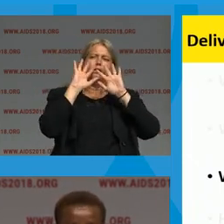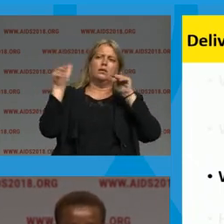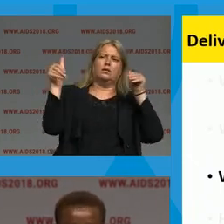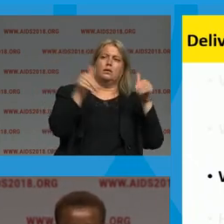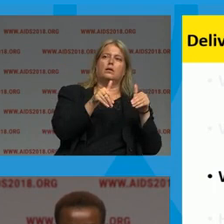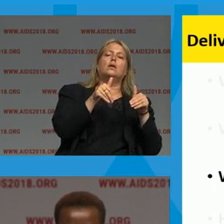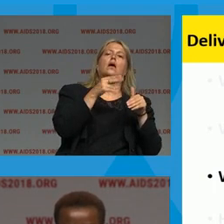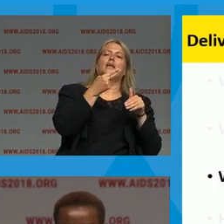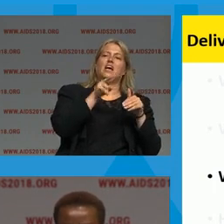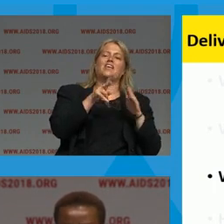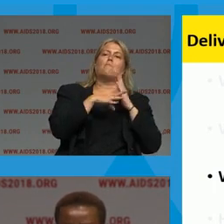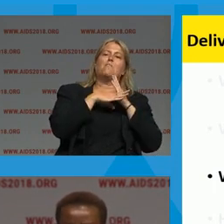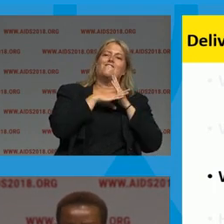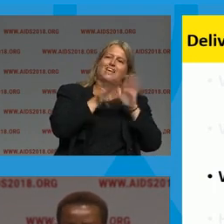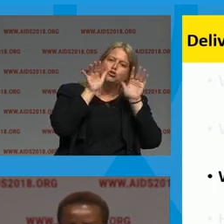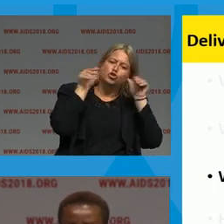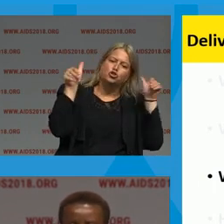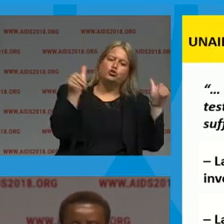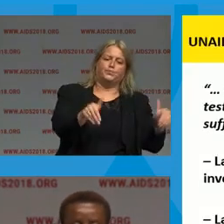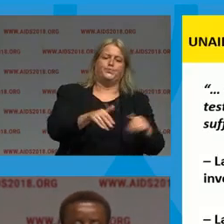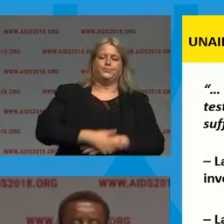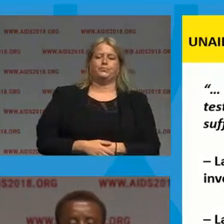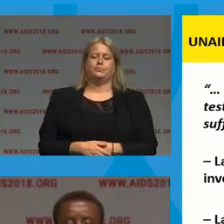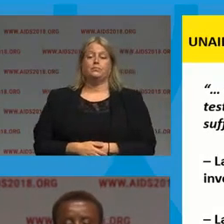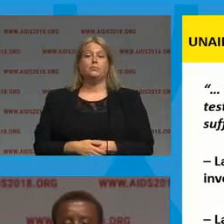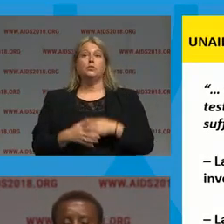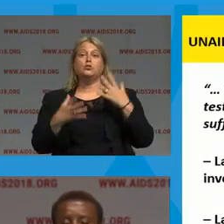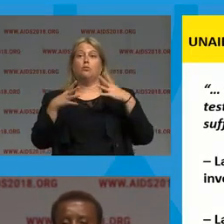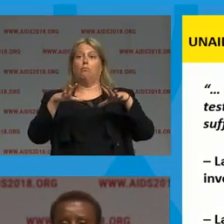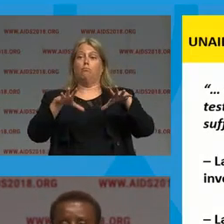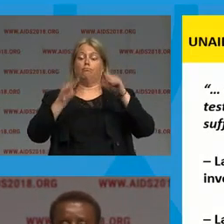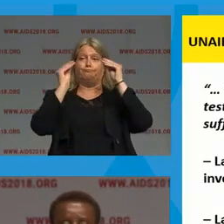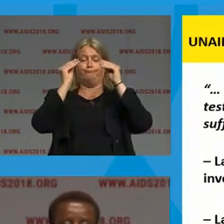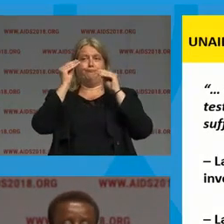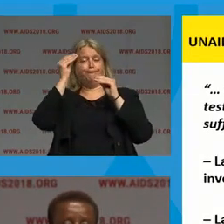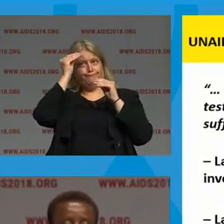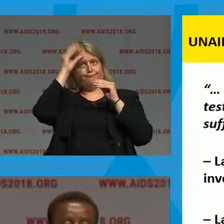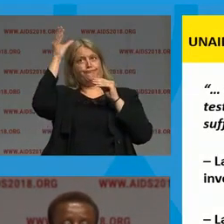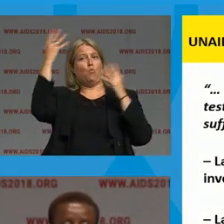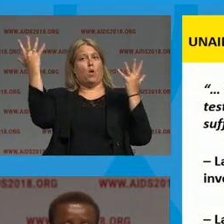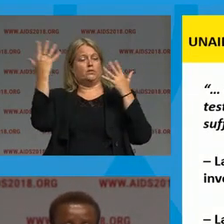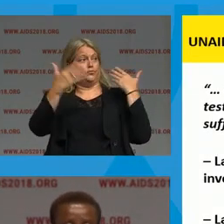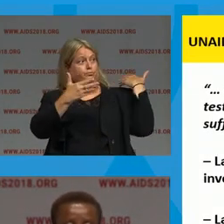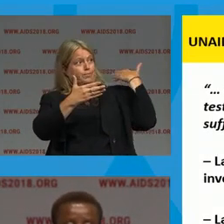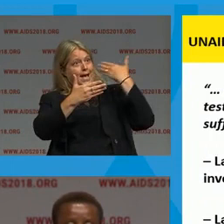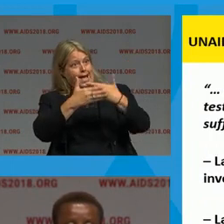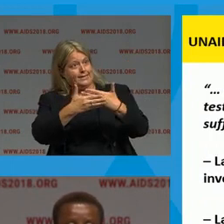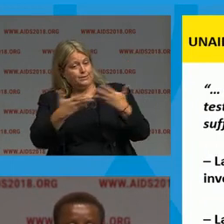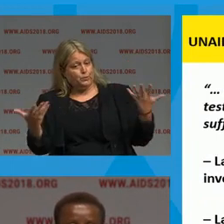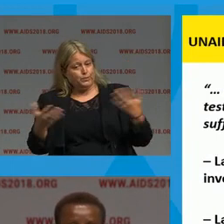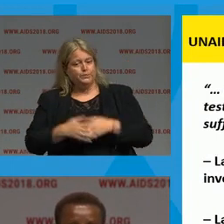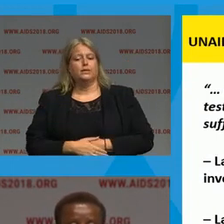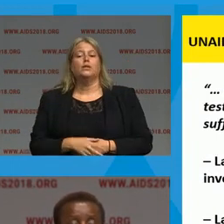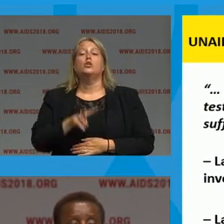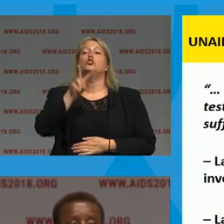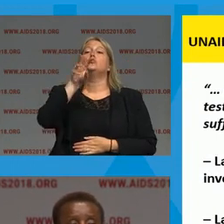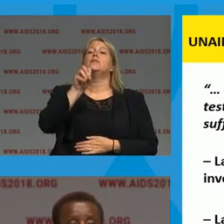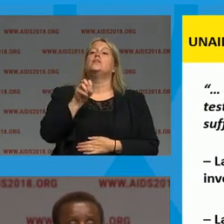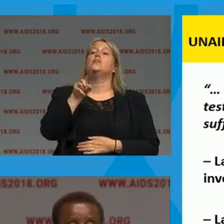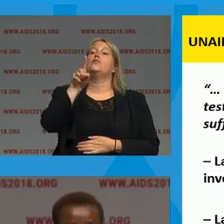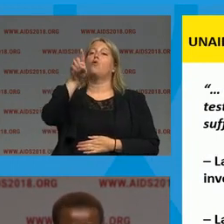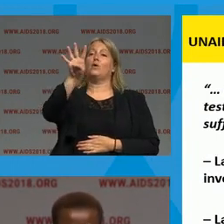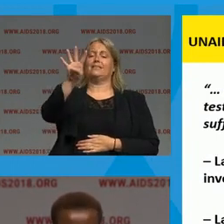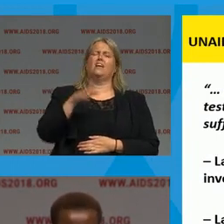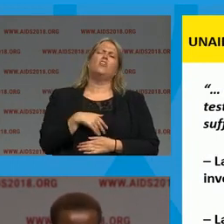HIV primary prevention. What lessons have we learned from the past? In 2014, there was a UNAIDS